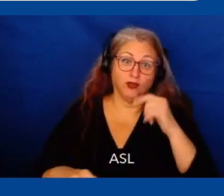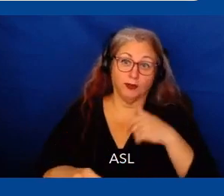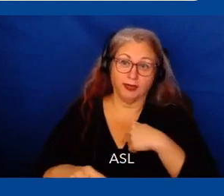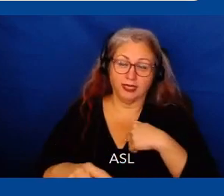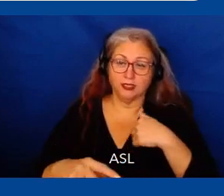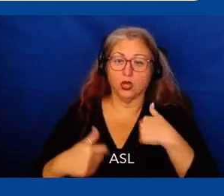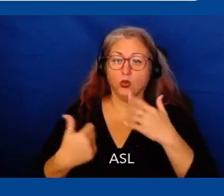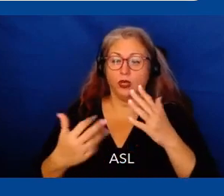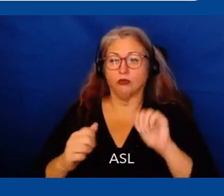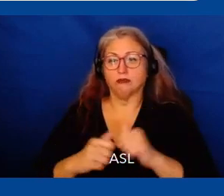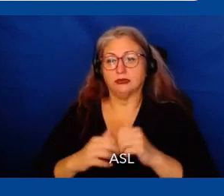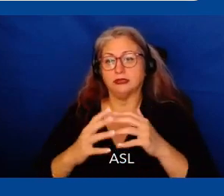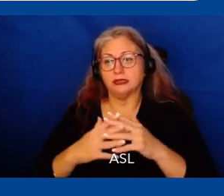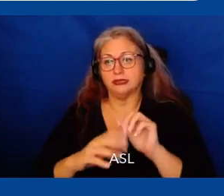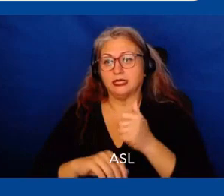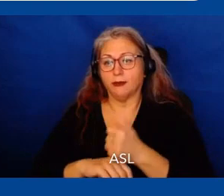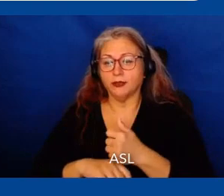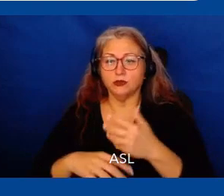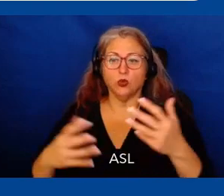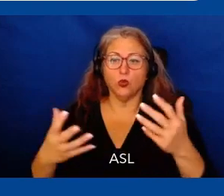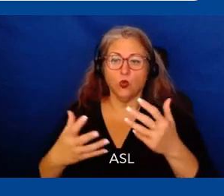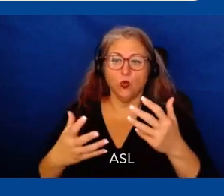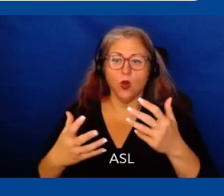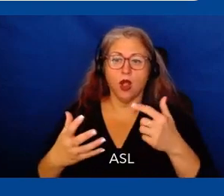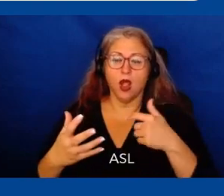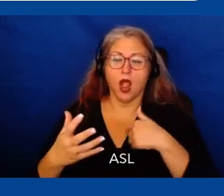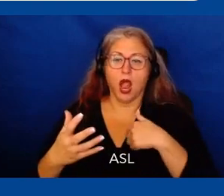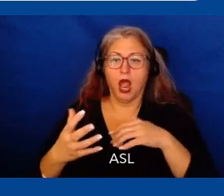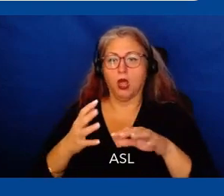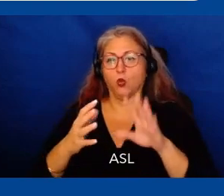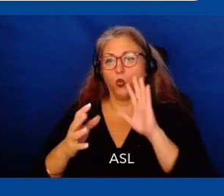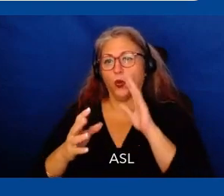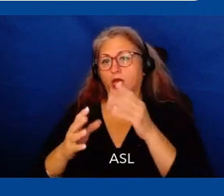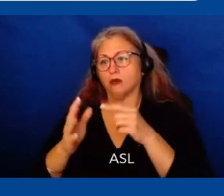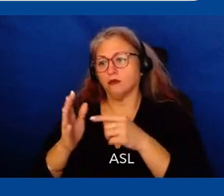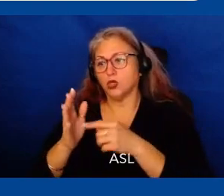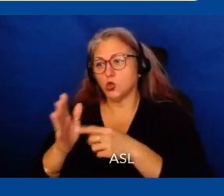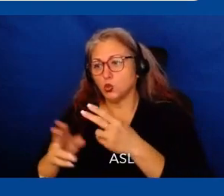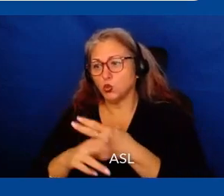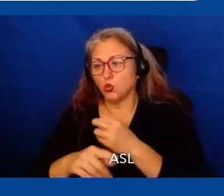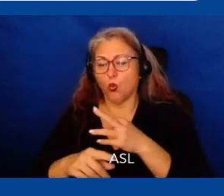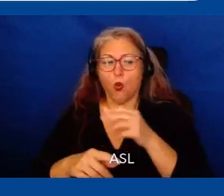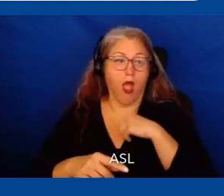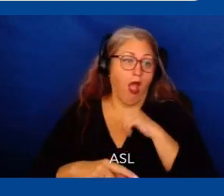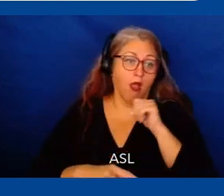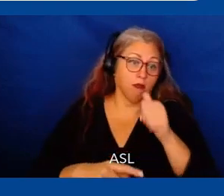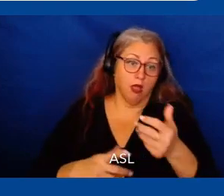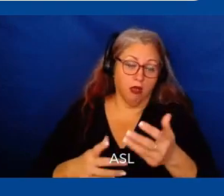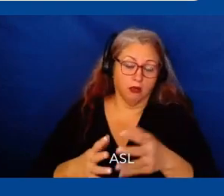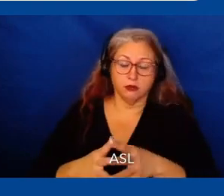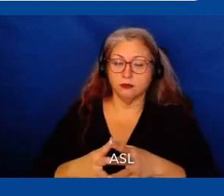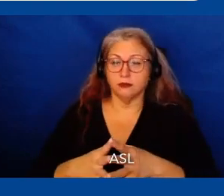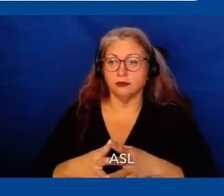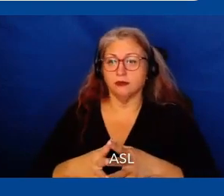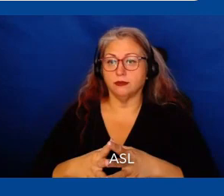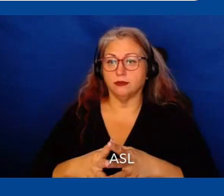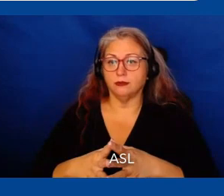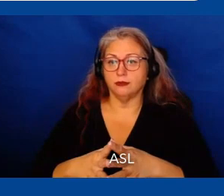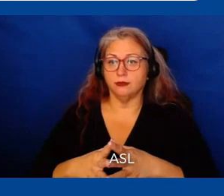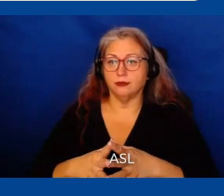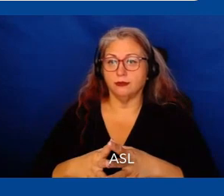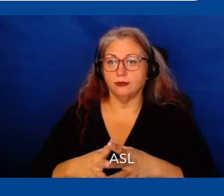establish what I would use and what I shouldn't use. And